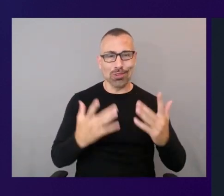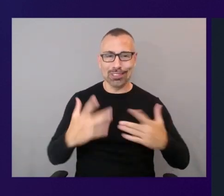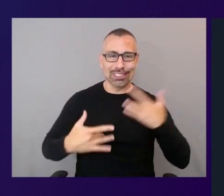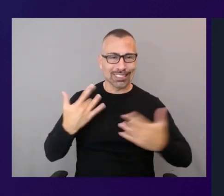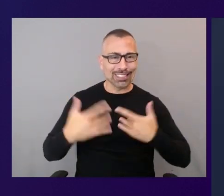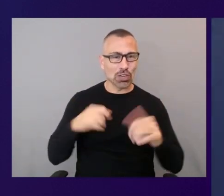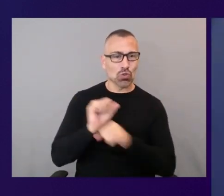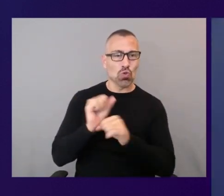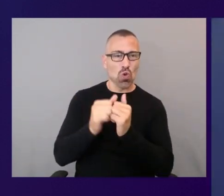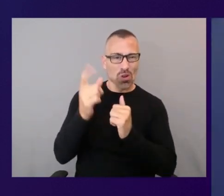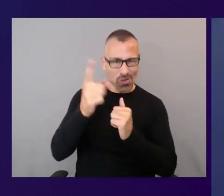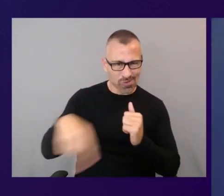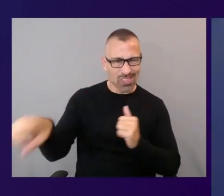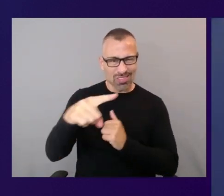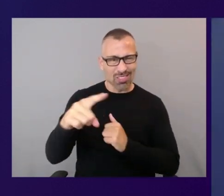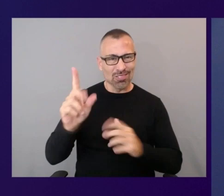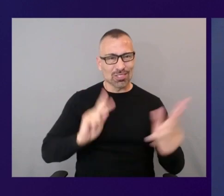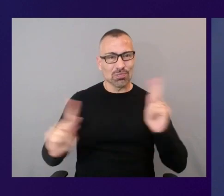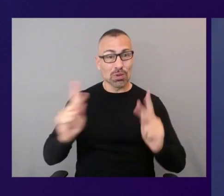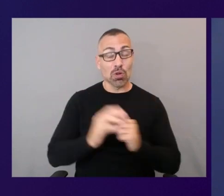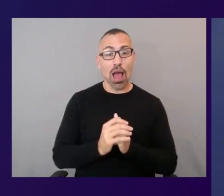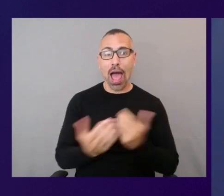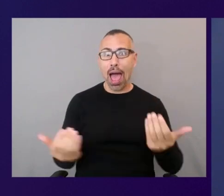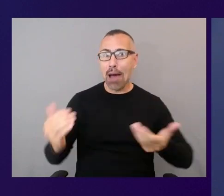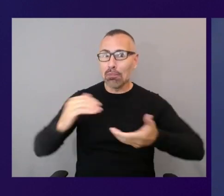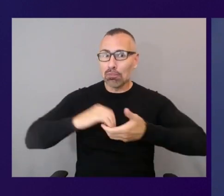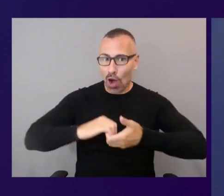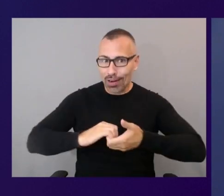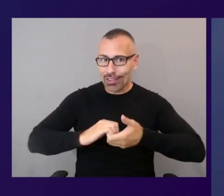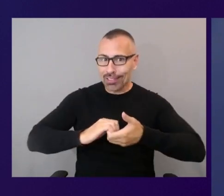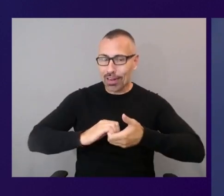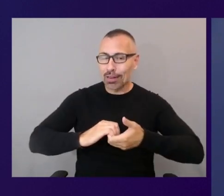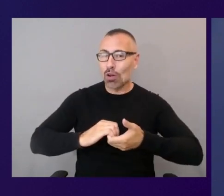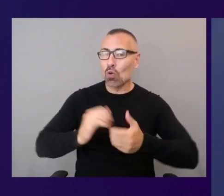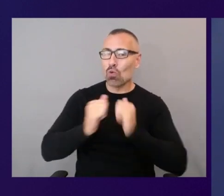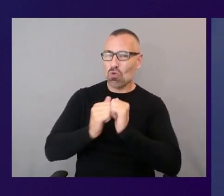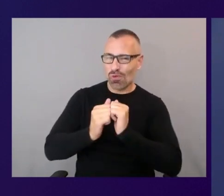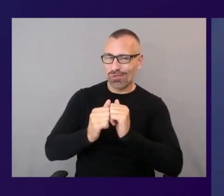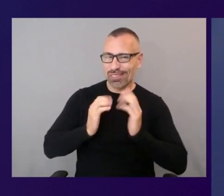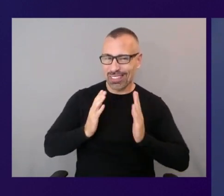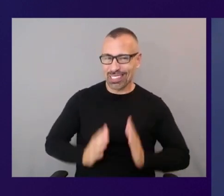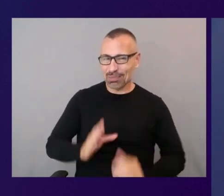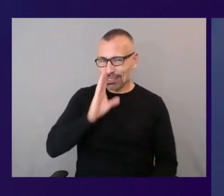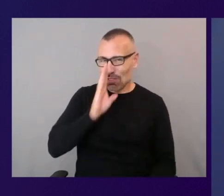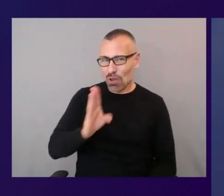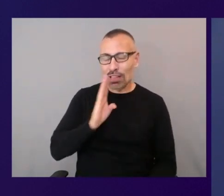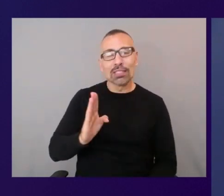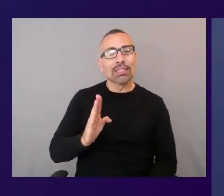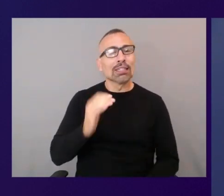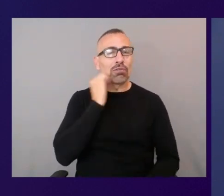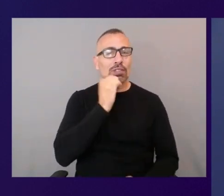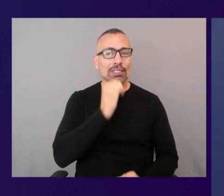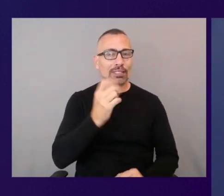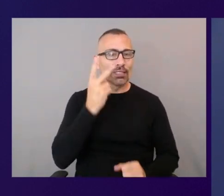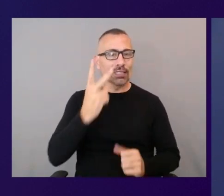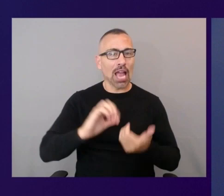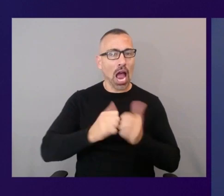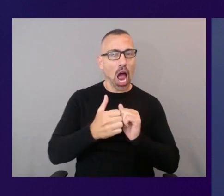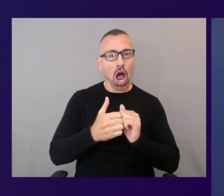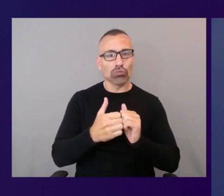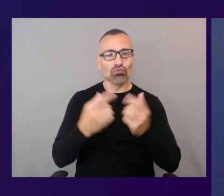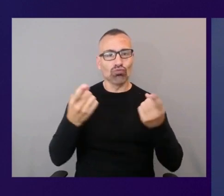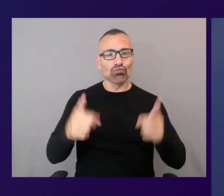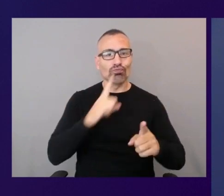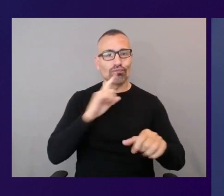them. And we get to partner directly with customers on a daily basis to figure out how to make that happen. And when I zoom